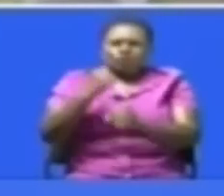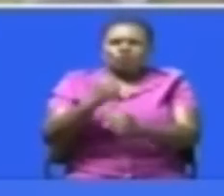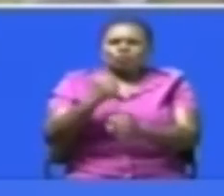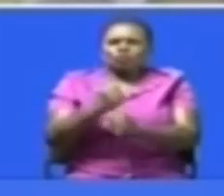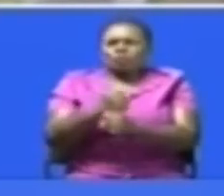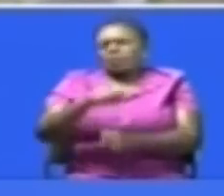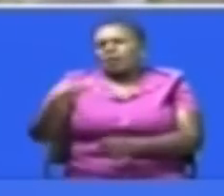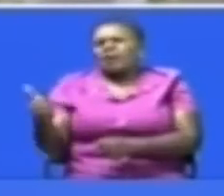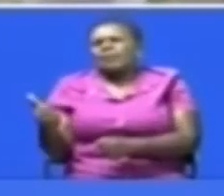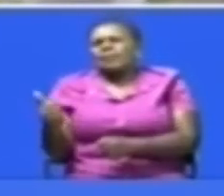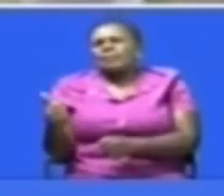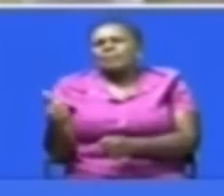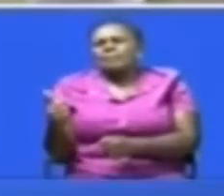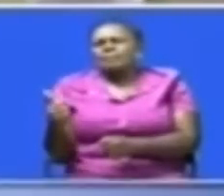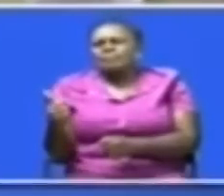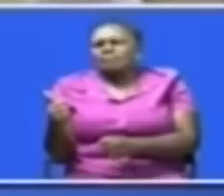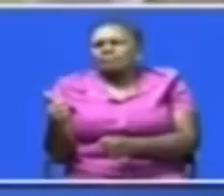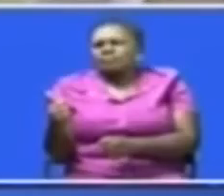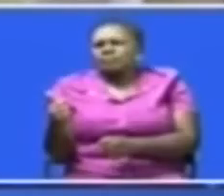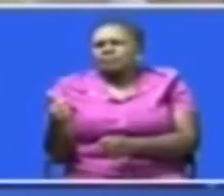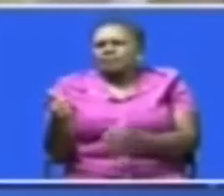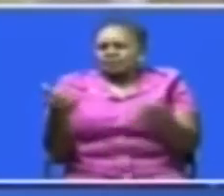jamii. Kwa hivyo